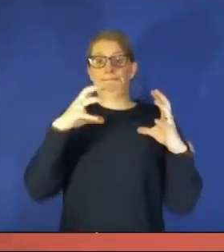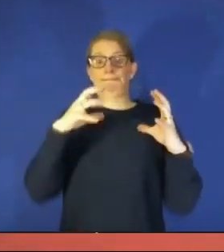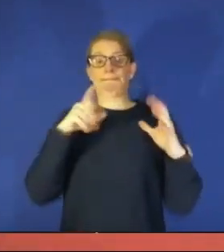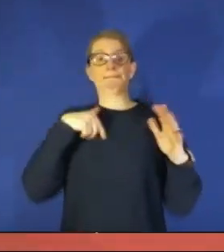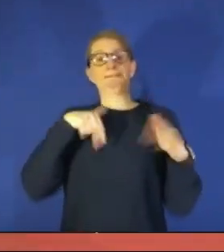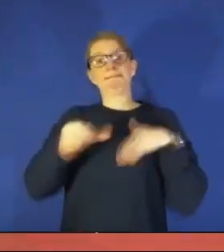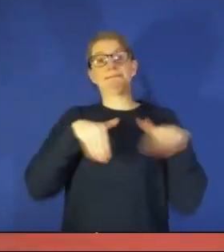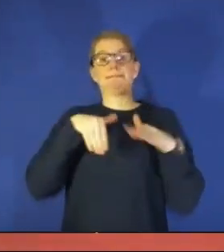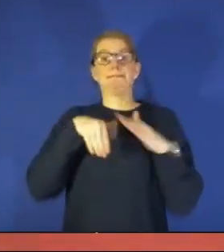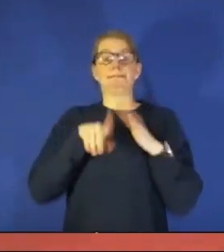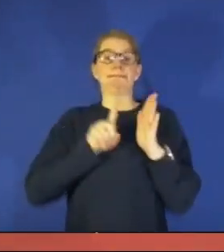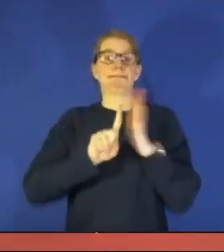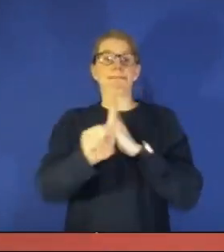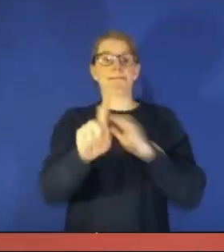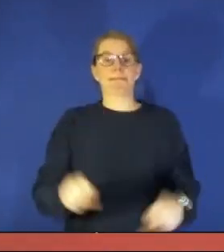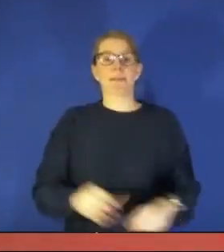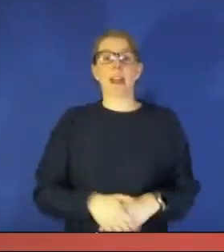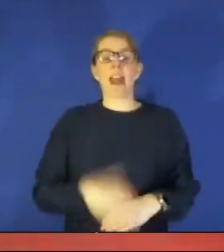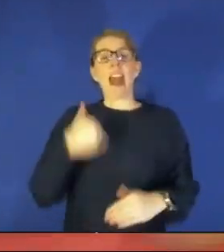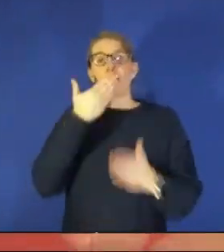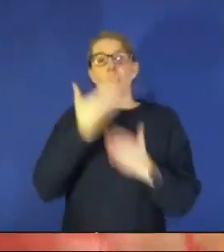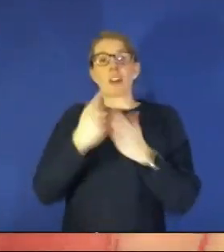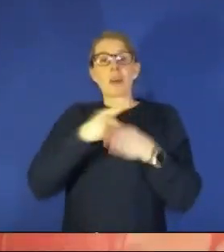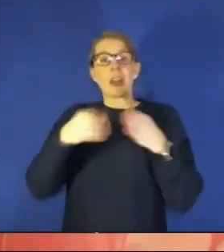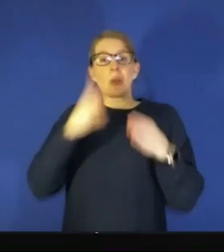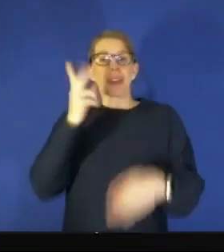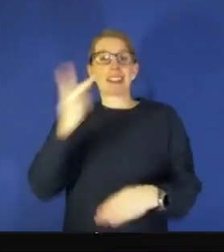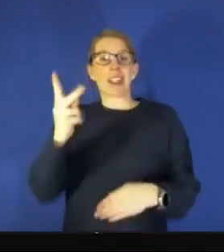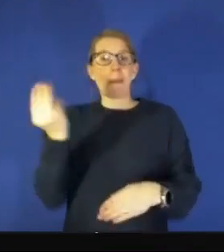on Monday. Have a great weekend. We'll see you back here Monday at 8.